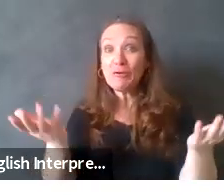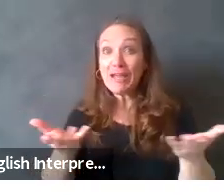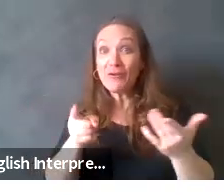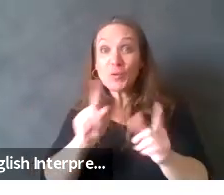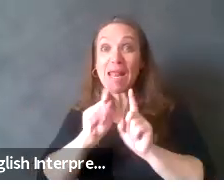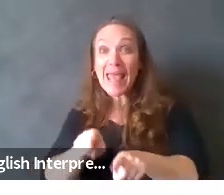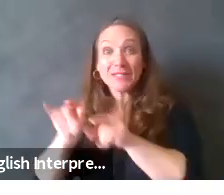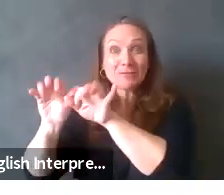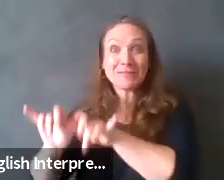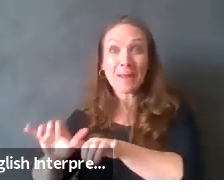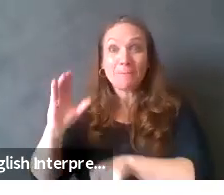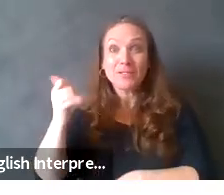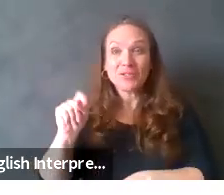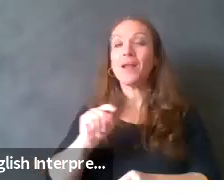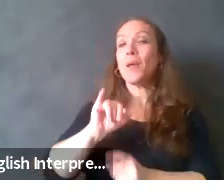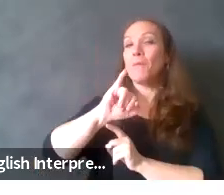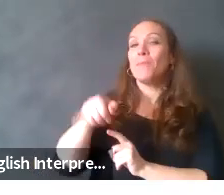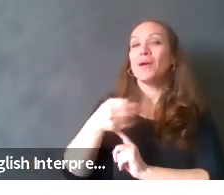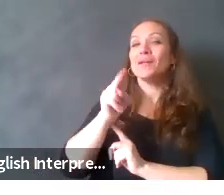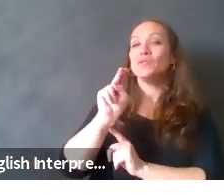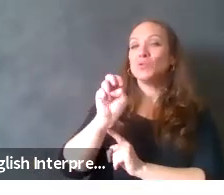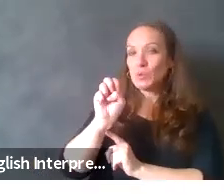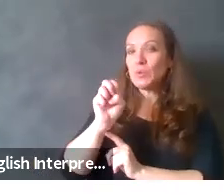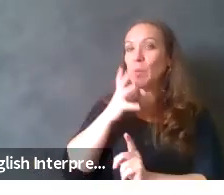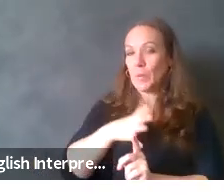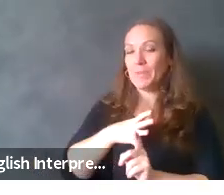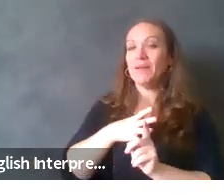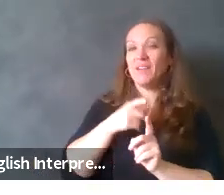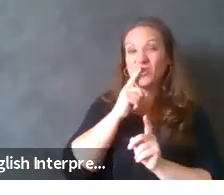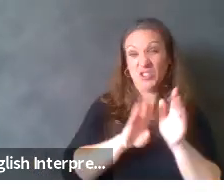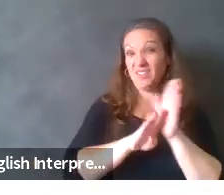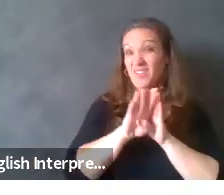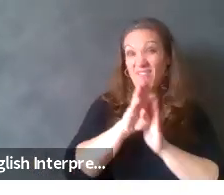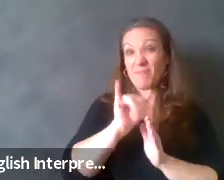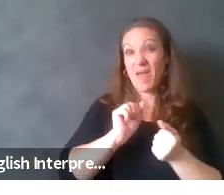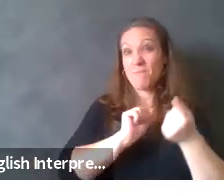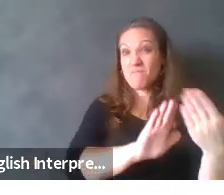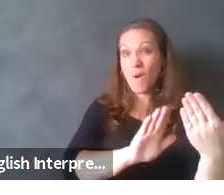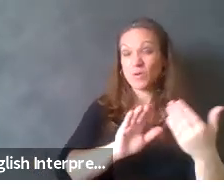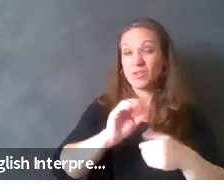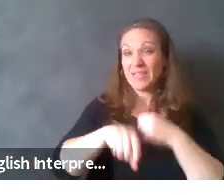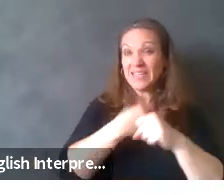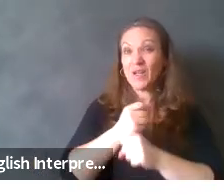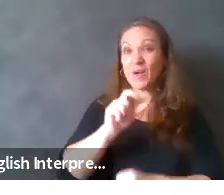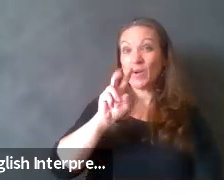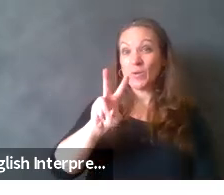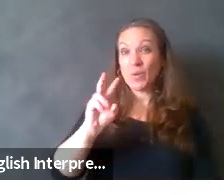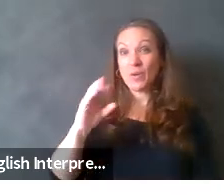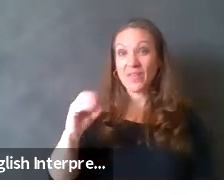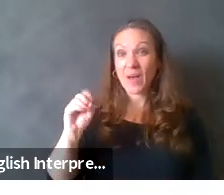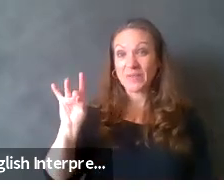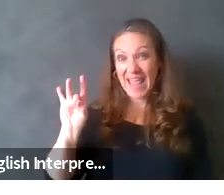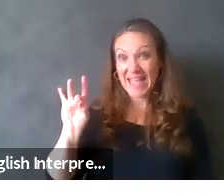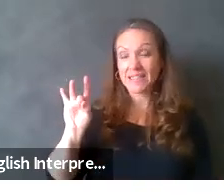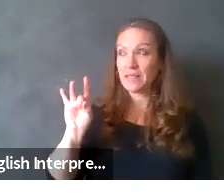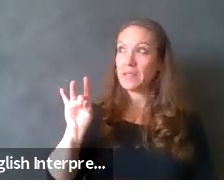think she developed that model in 2008, and maybe it was even before that, but it might have